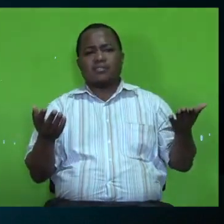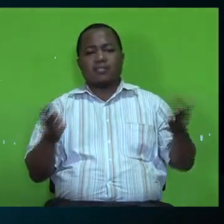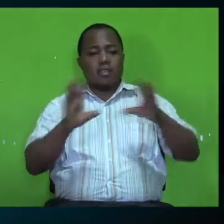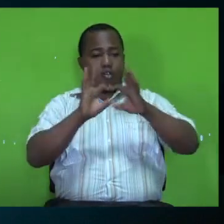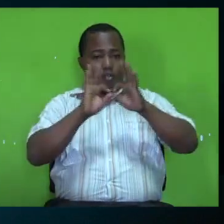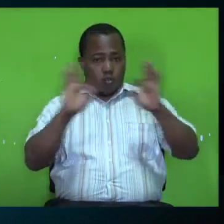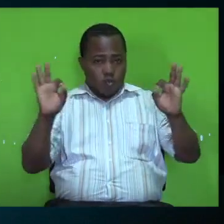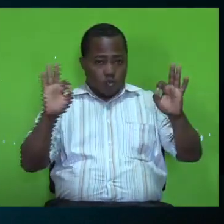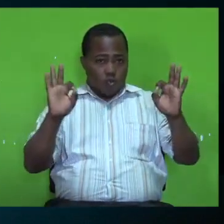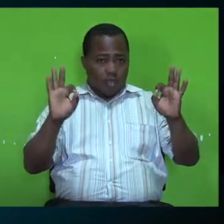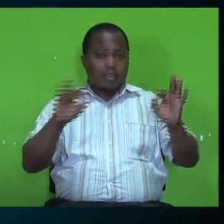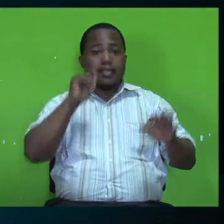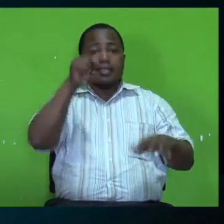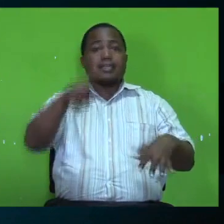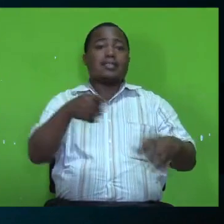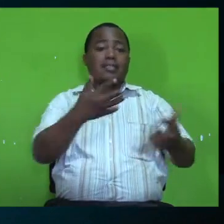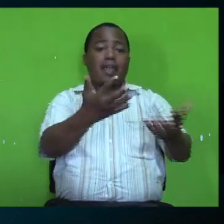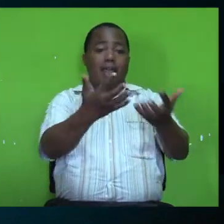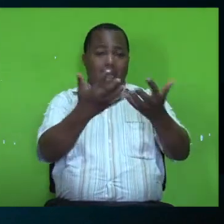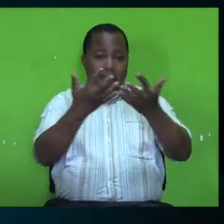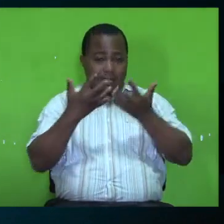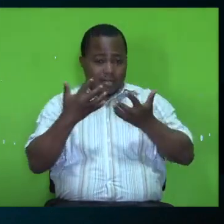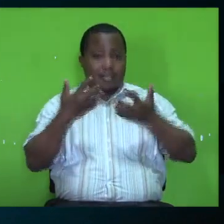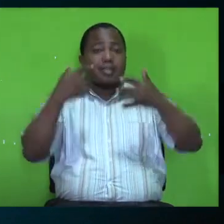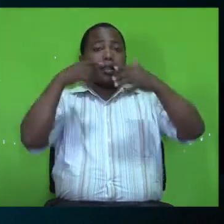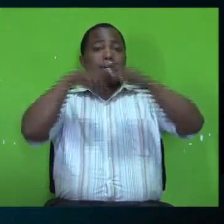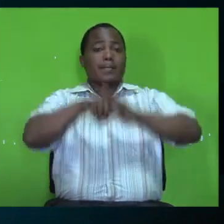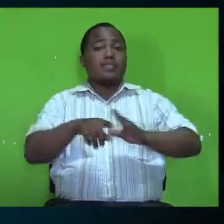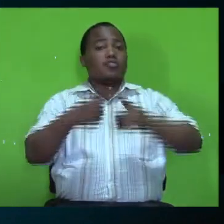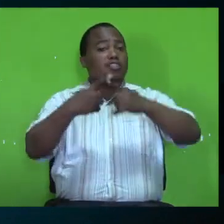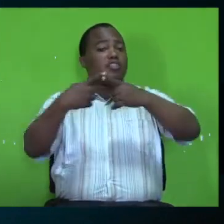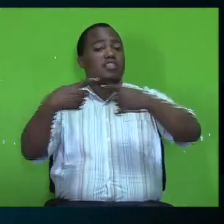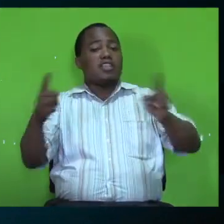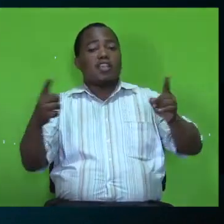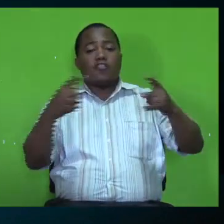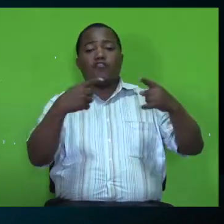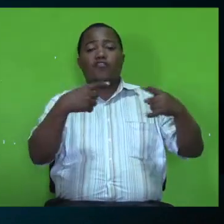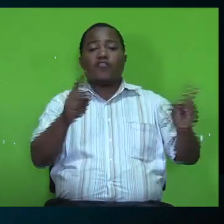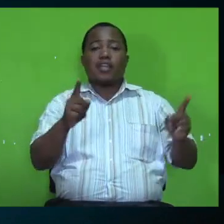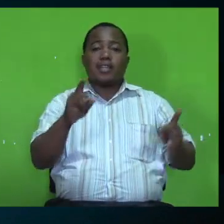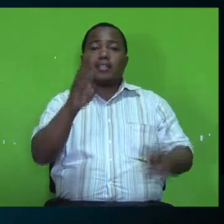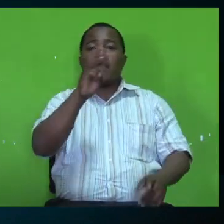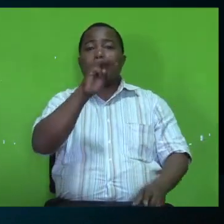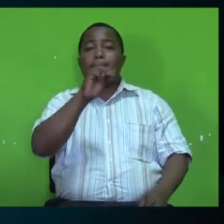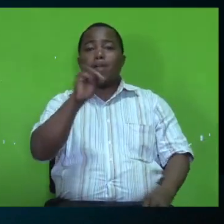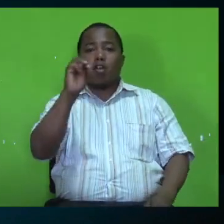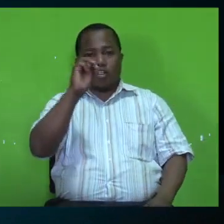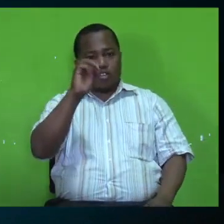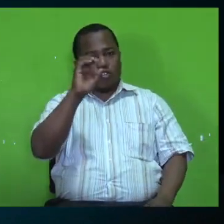Good. It's the attraction between the different molecules.